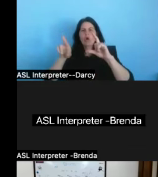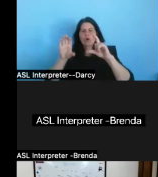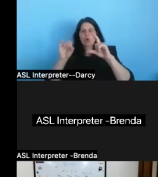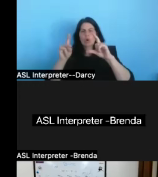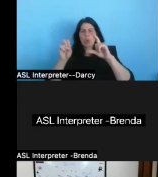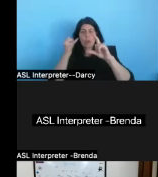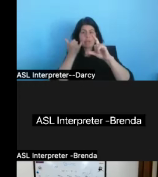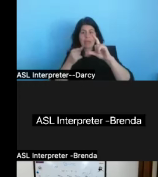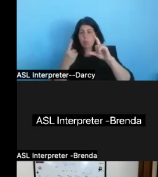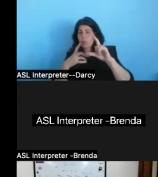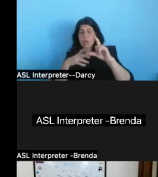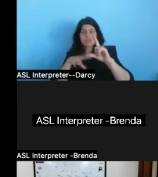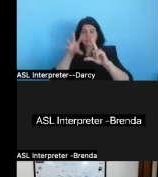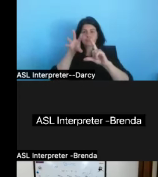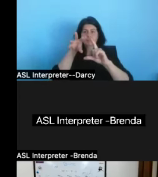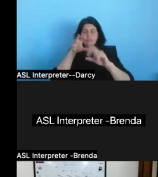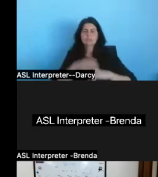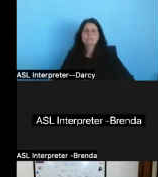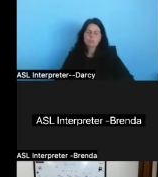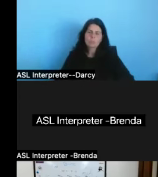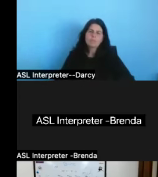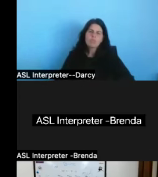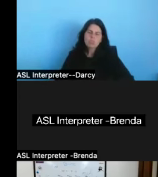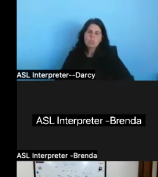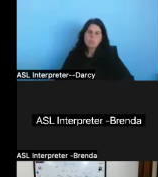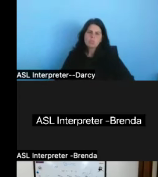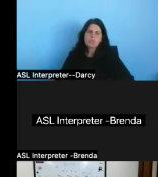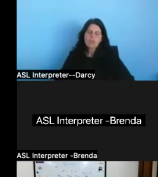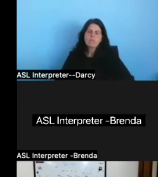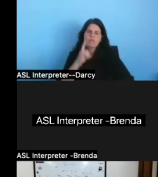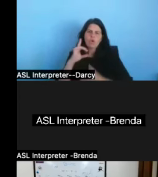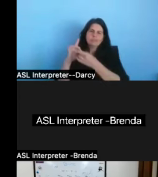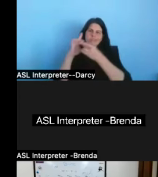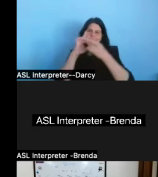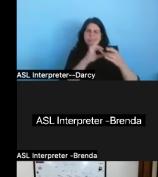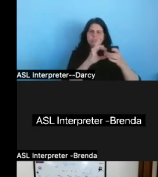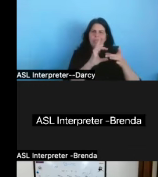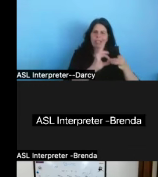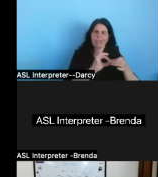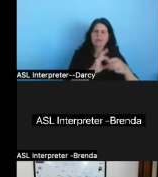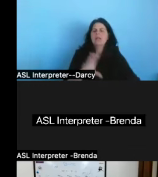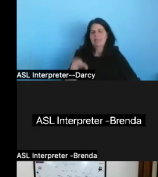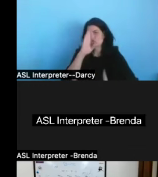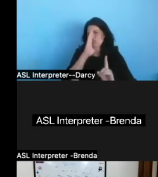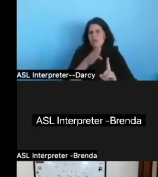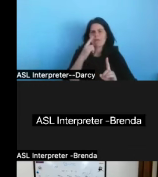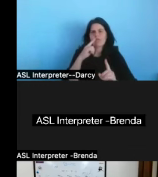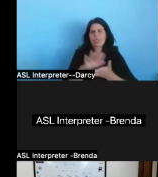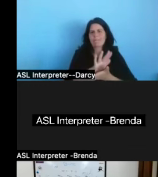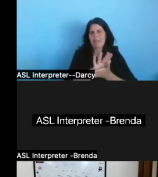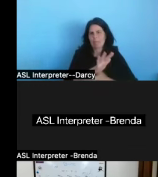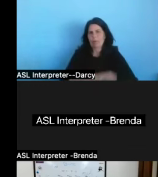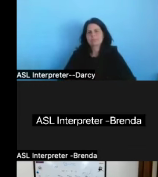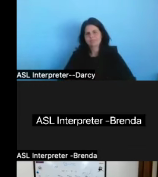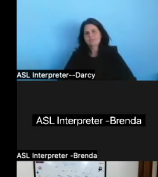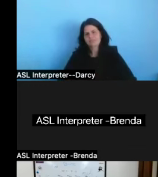to in a camera app to get that link. Yeah, so that one goes directly to the paper, which will probably